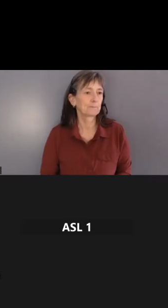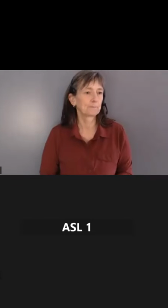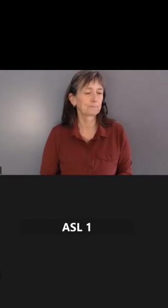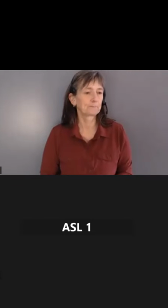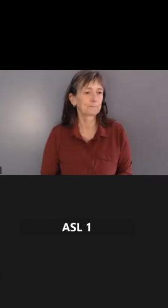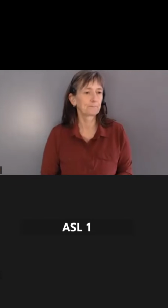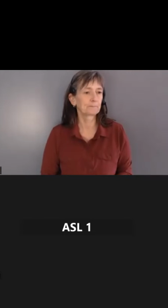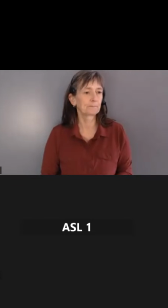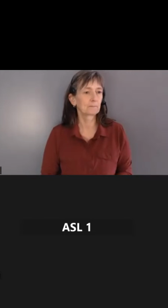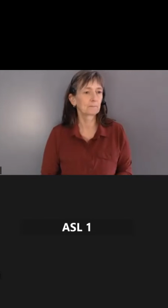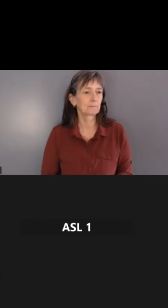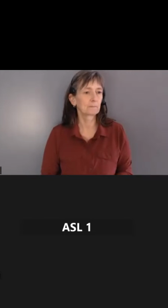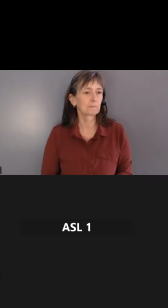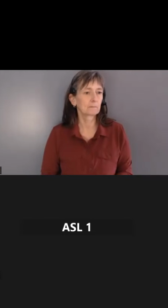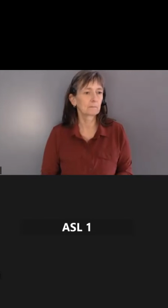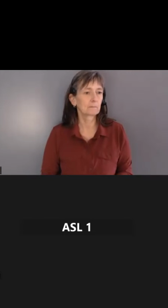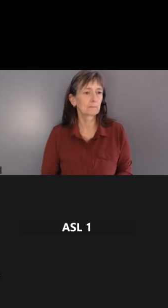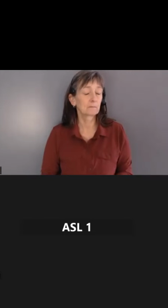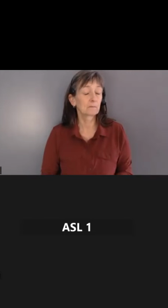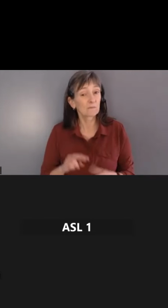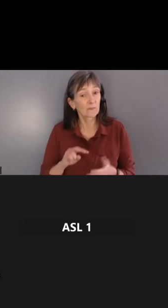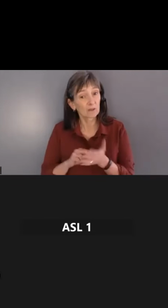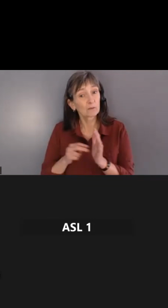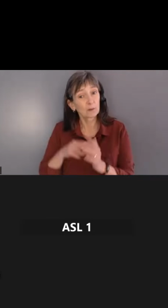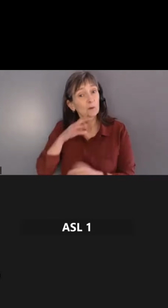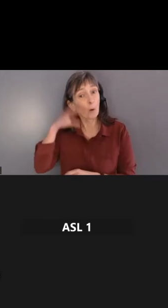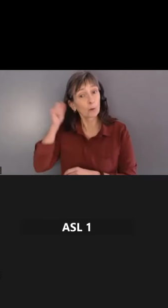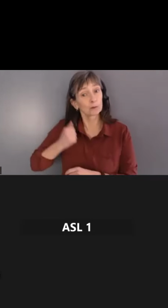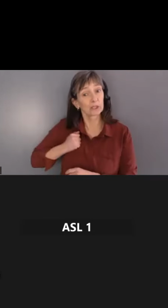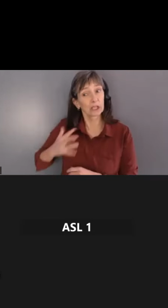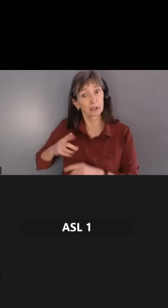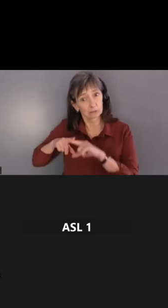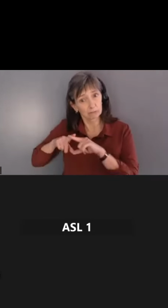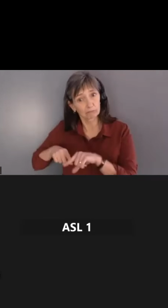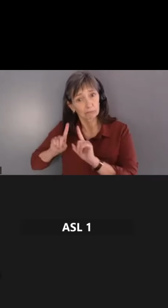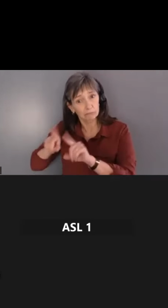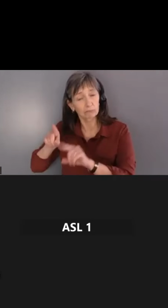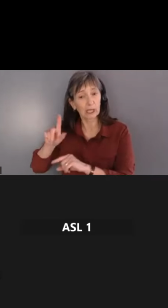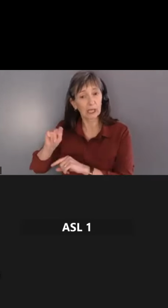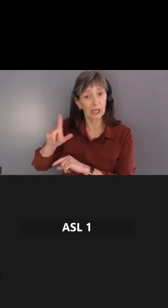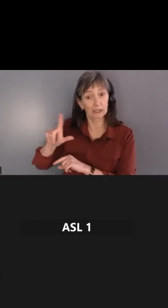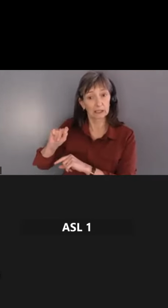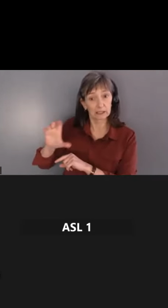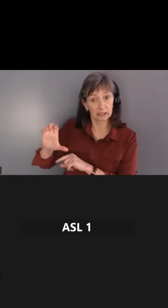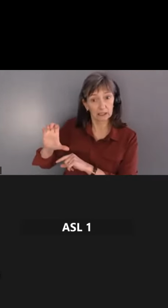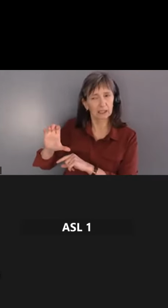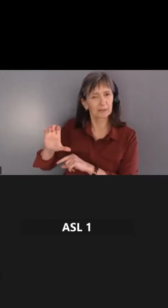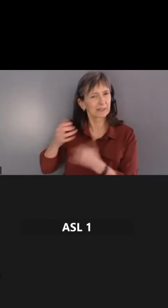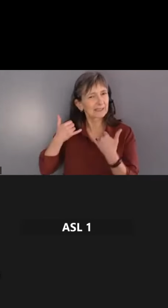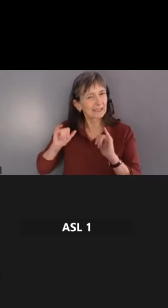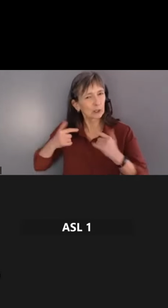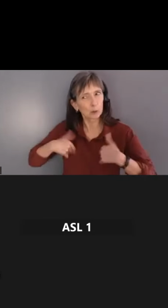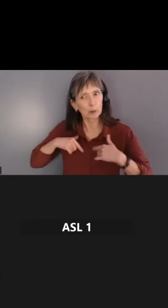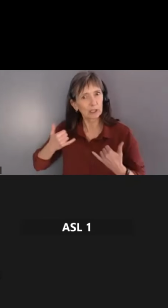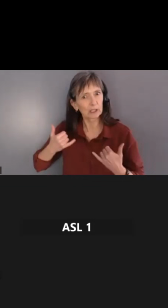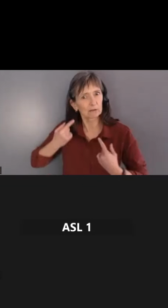So despite the fact that only a small share of older Canadians rely on long-term care services, Canada is already struggling to provide care to